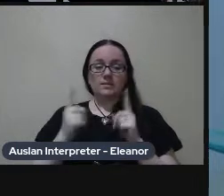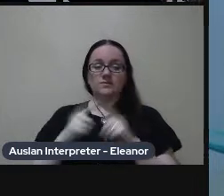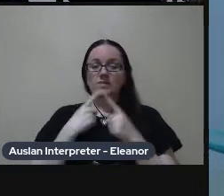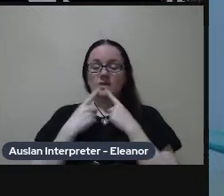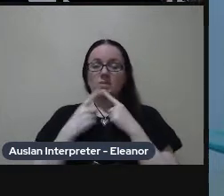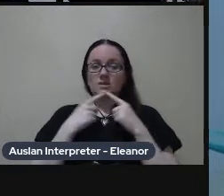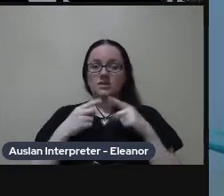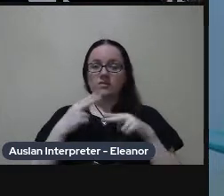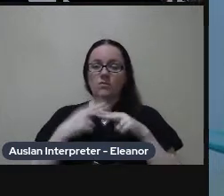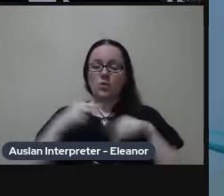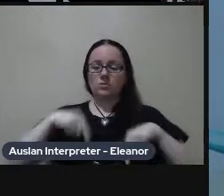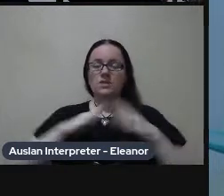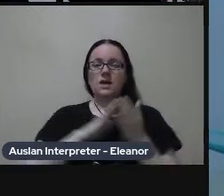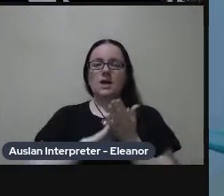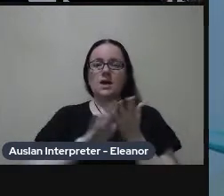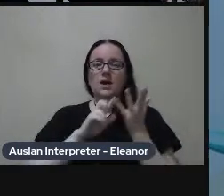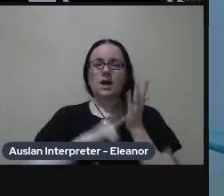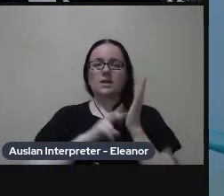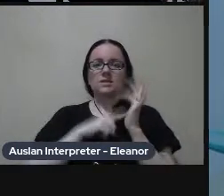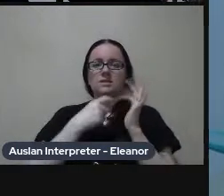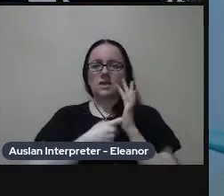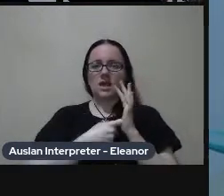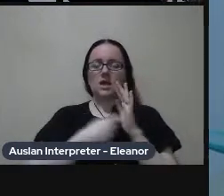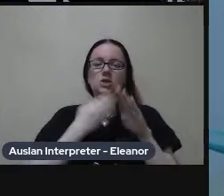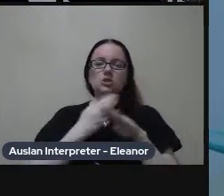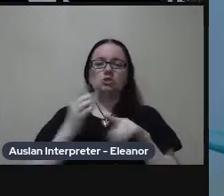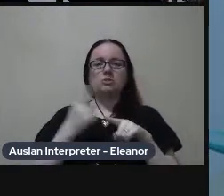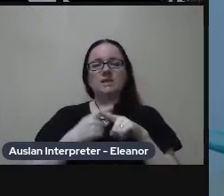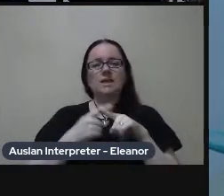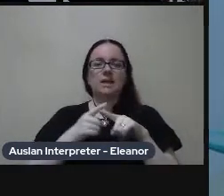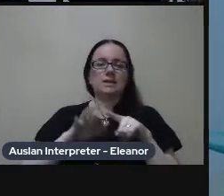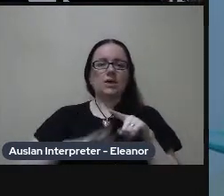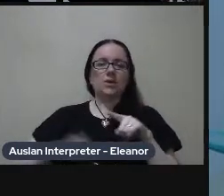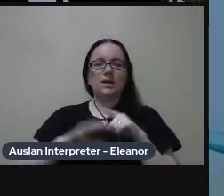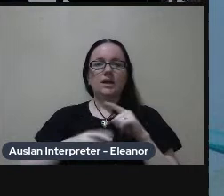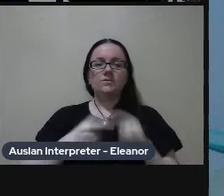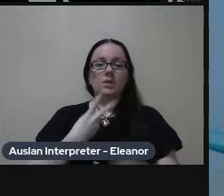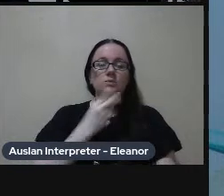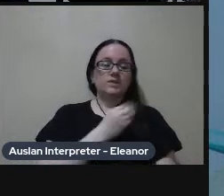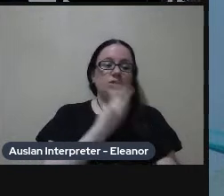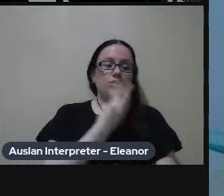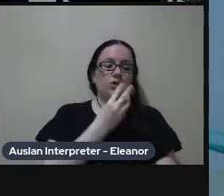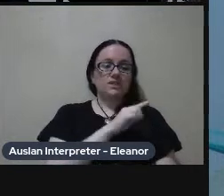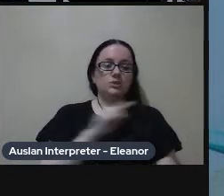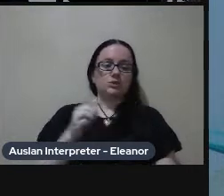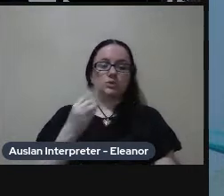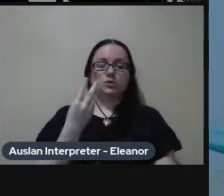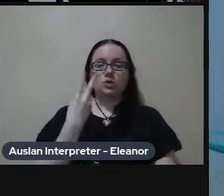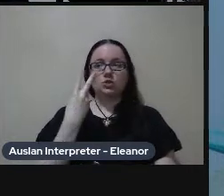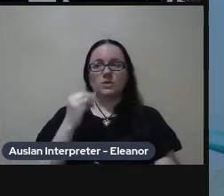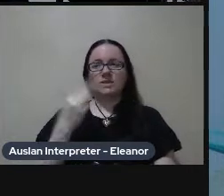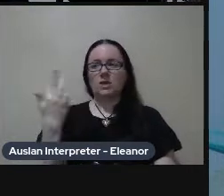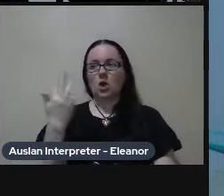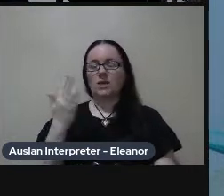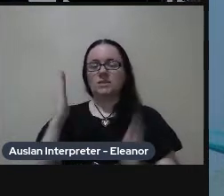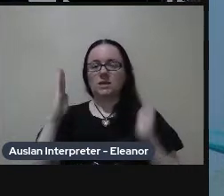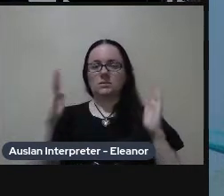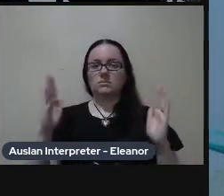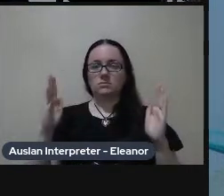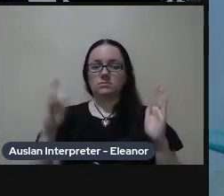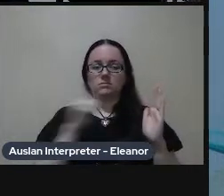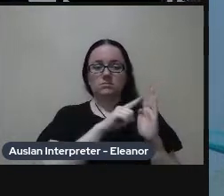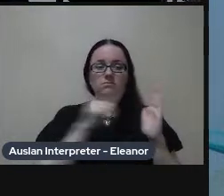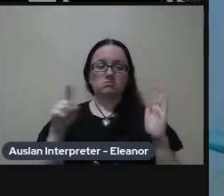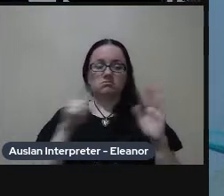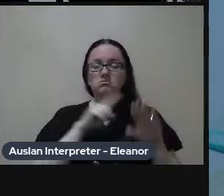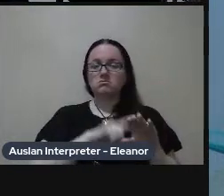region, between 2013 and 2019, they actually showed that there's been no difference